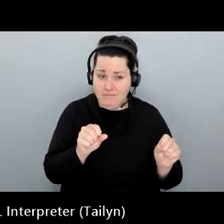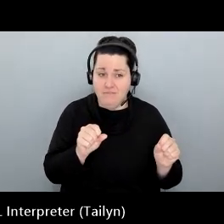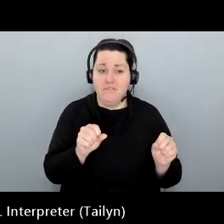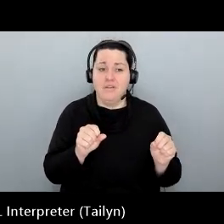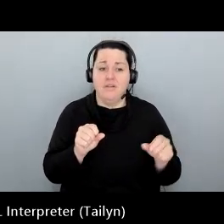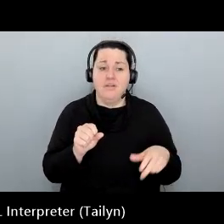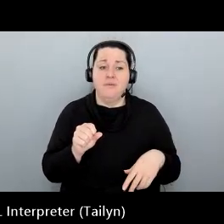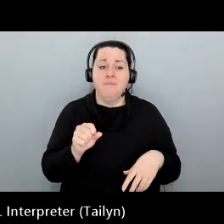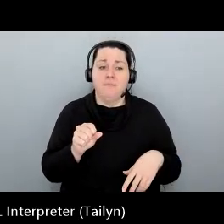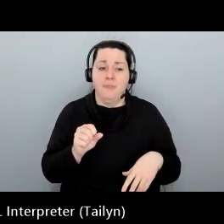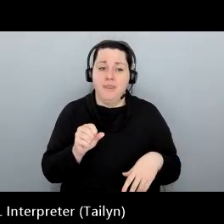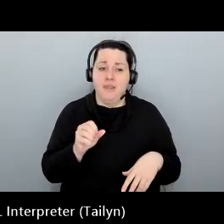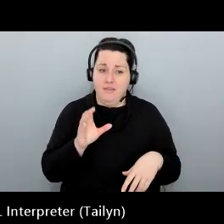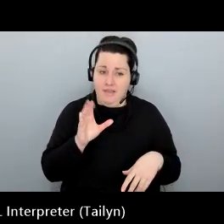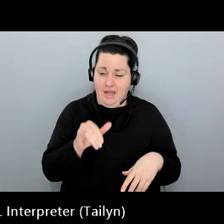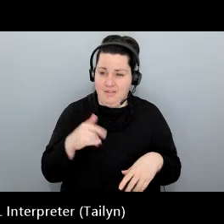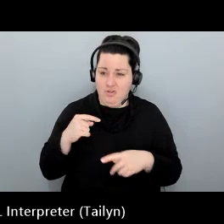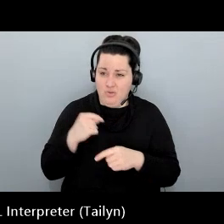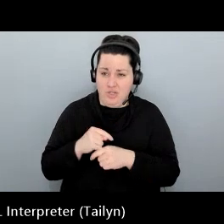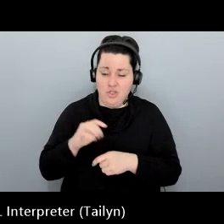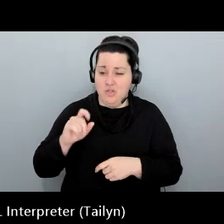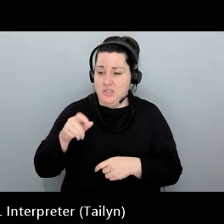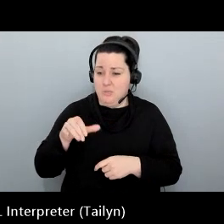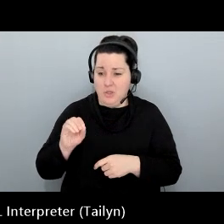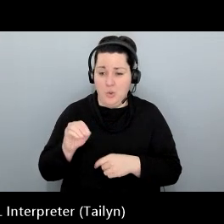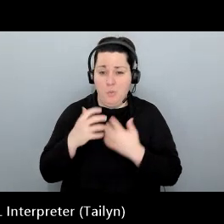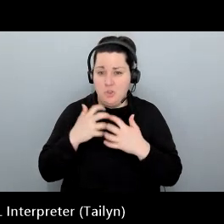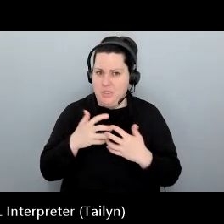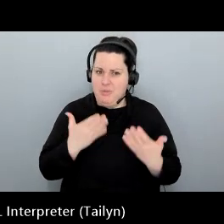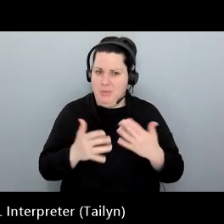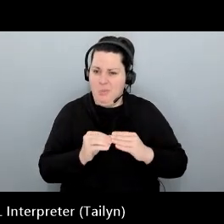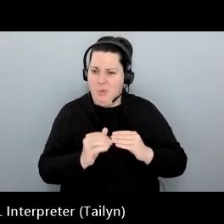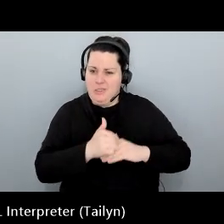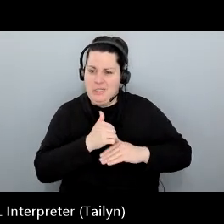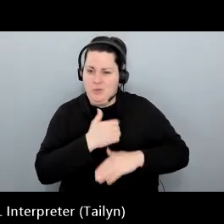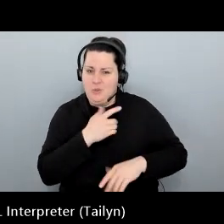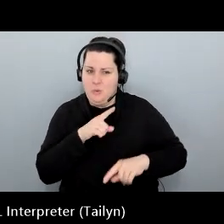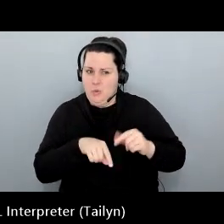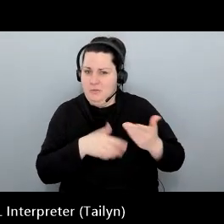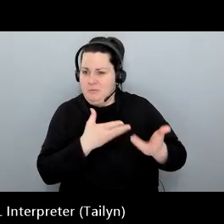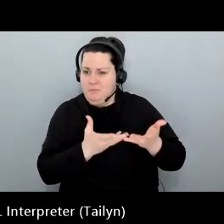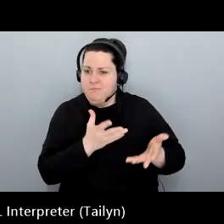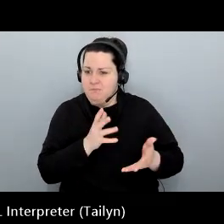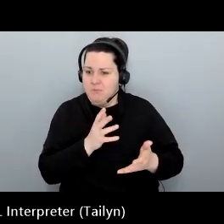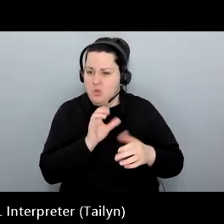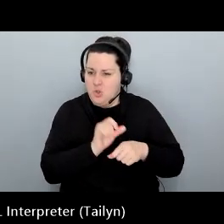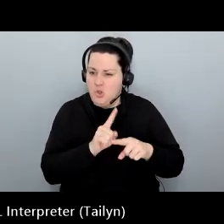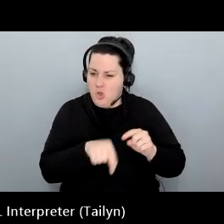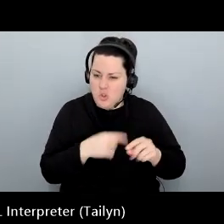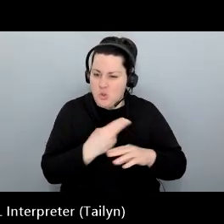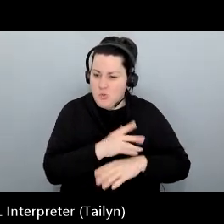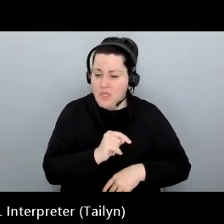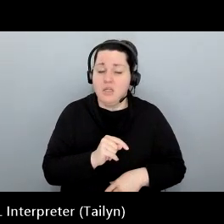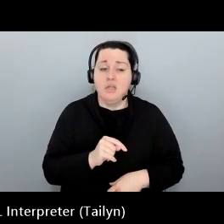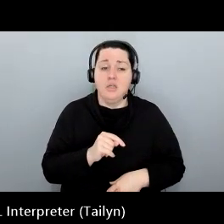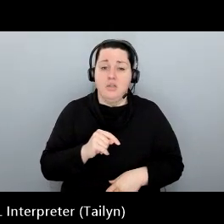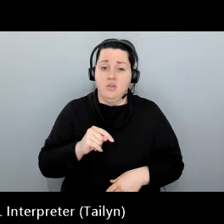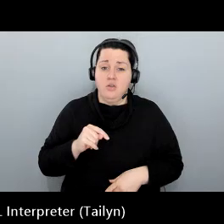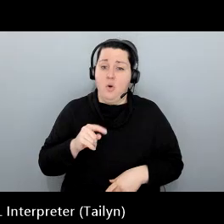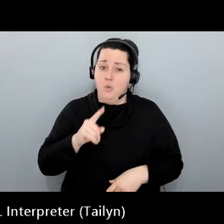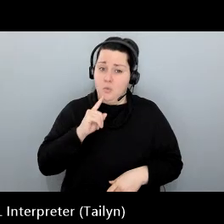so, which is something that a traditional espresso machine wouldn't be able to do for her. So, she was enthused for Ellie. This